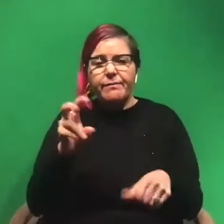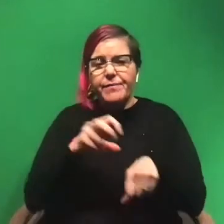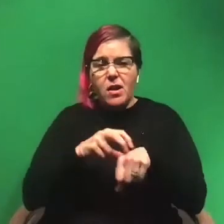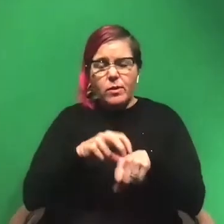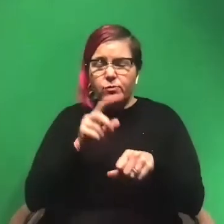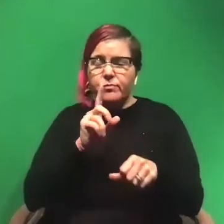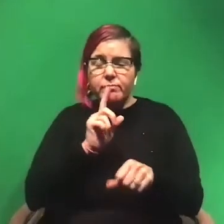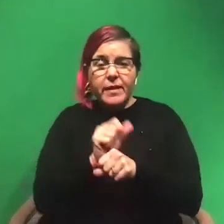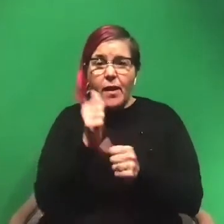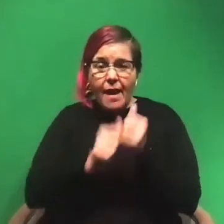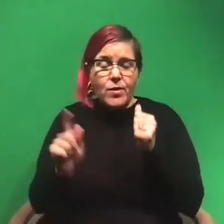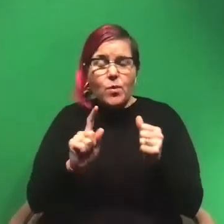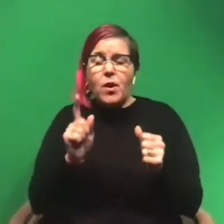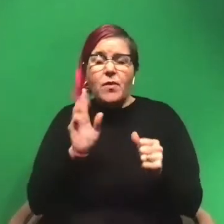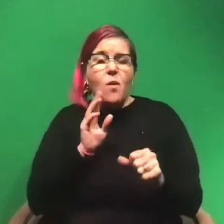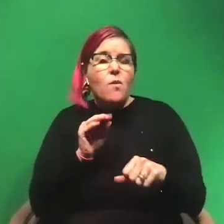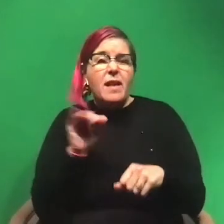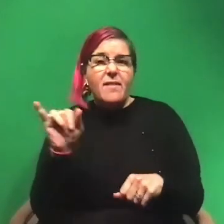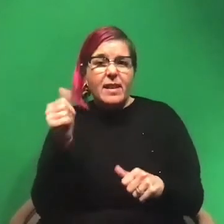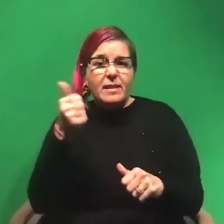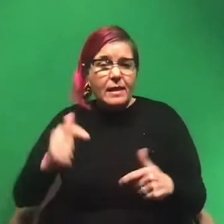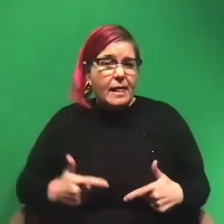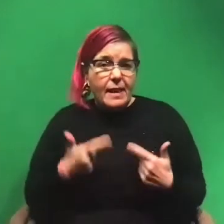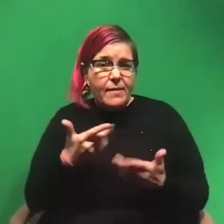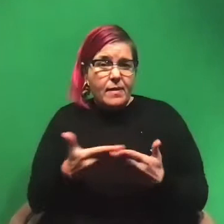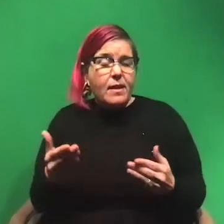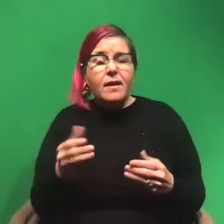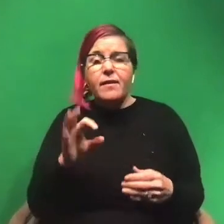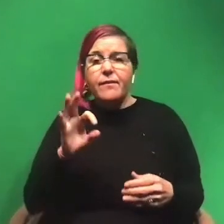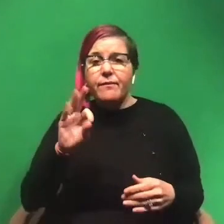They infect essentially any living organism, from